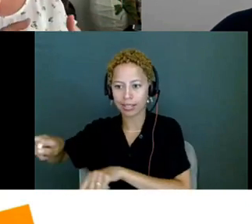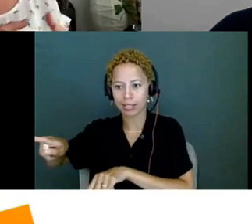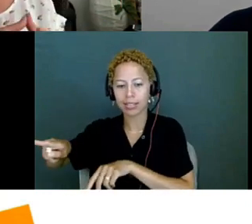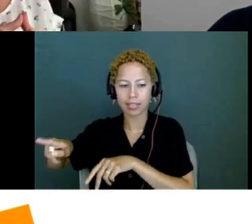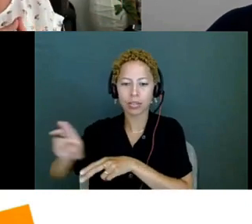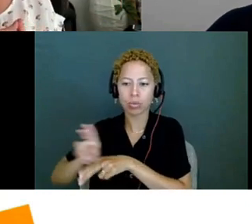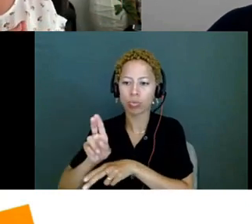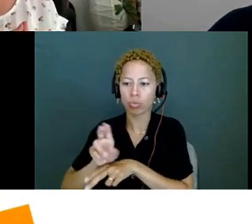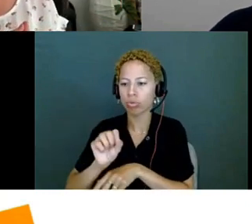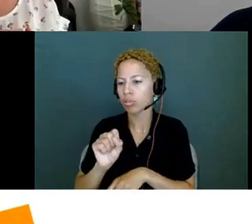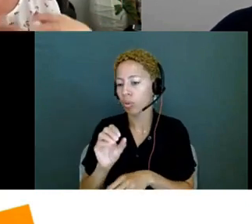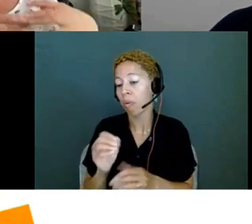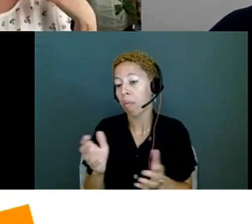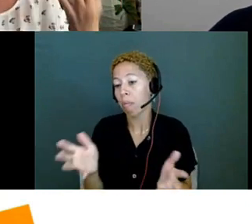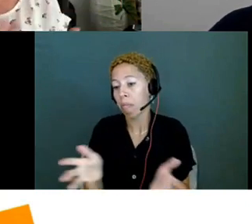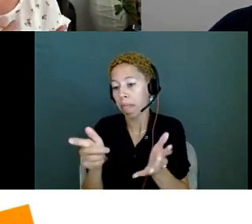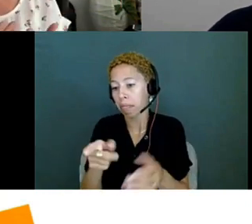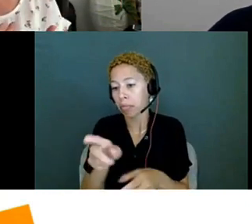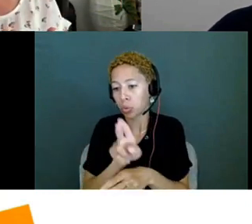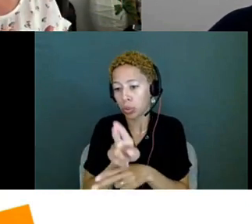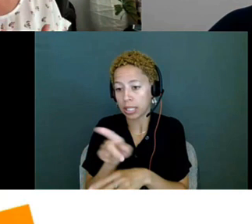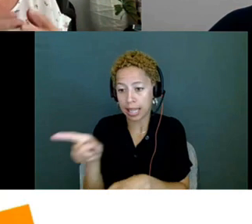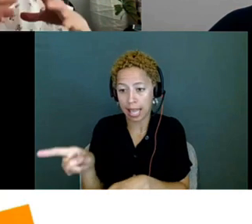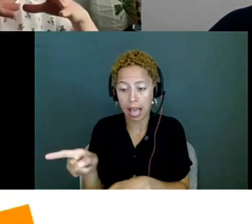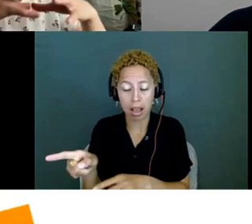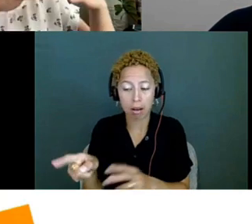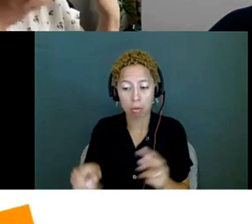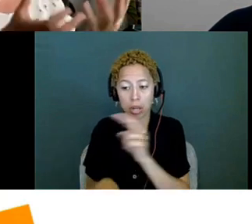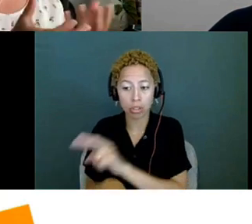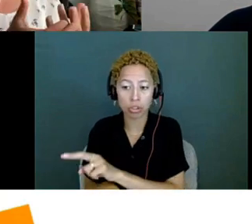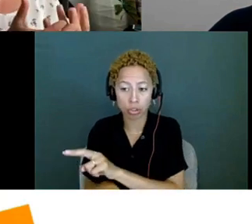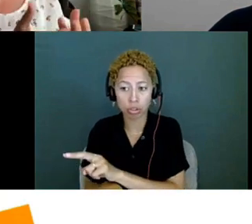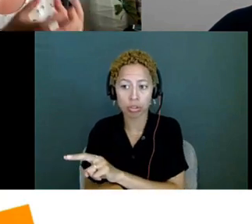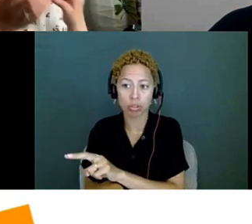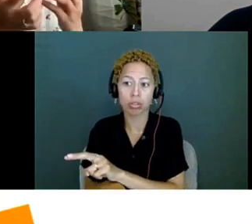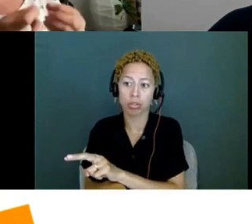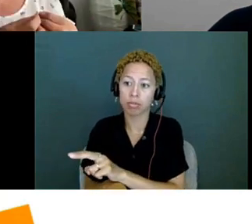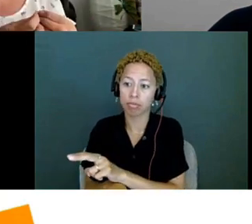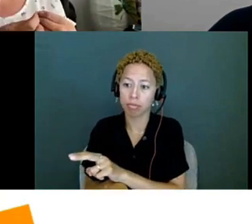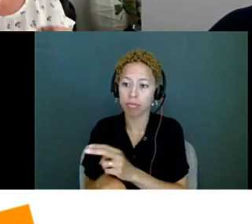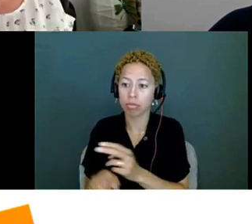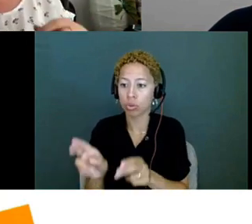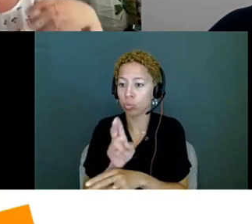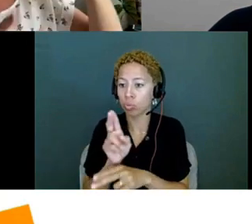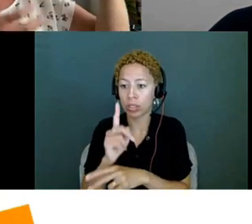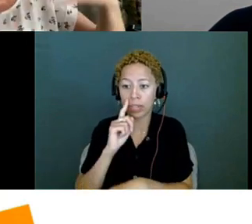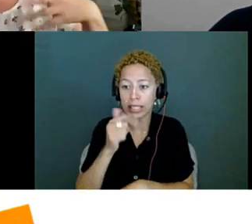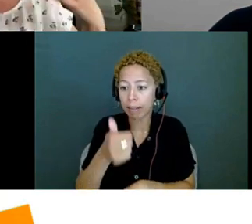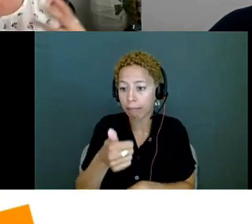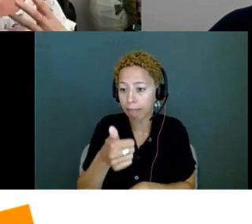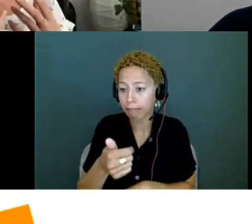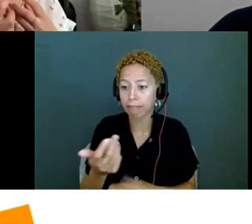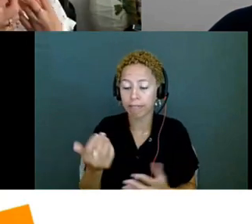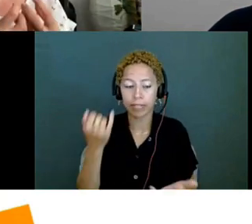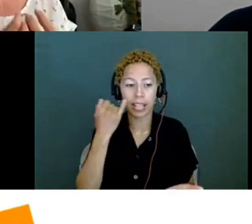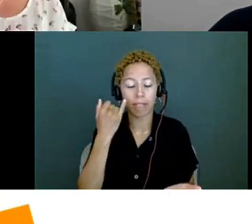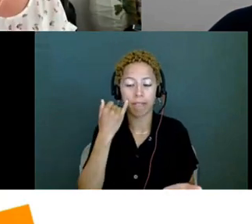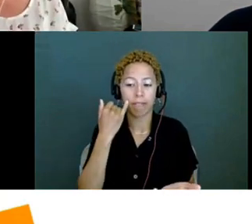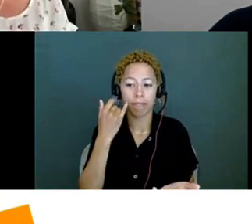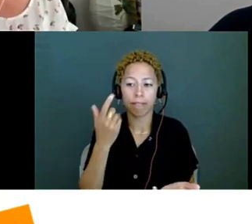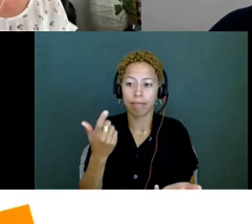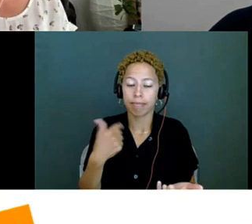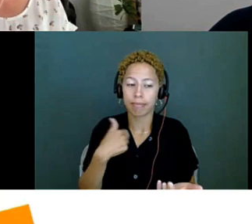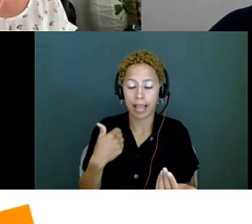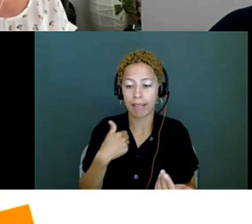you will use that as a tool or reference for yourself, maybe to build something like that for yourself. You know, if I'm interacting with 10,